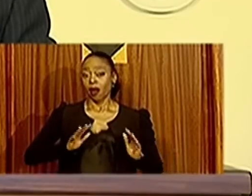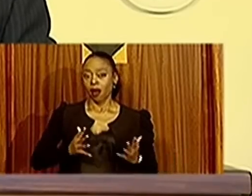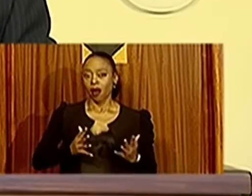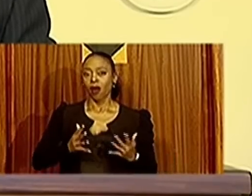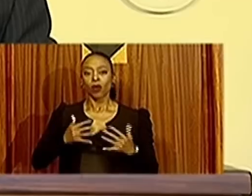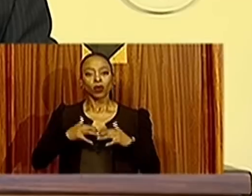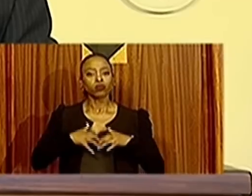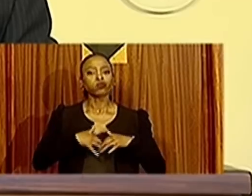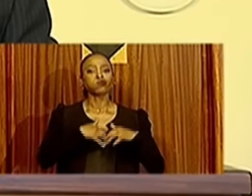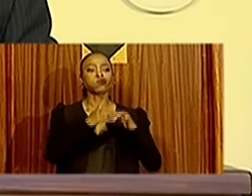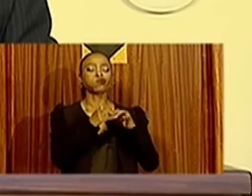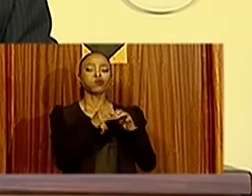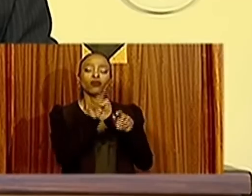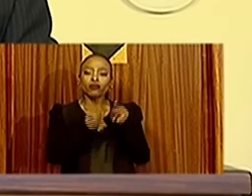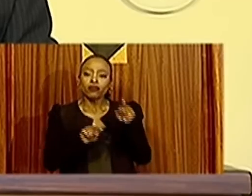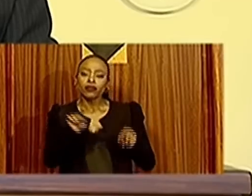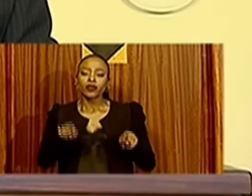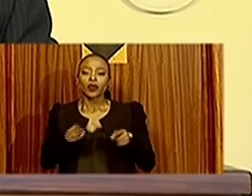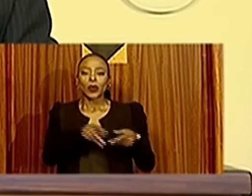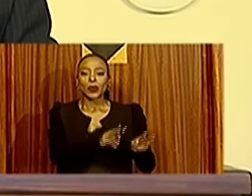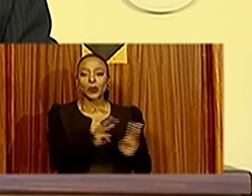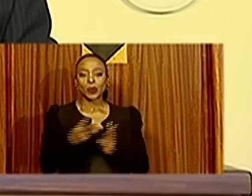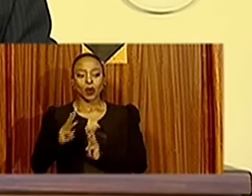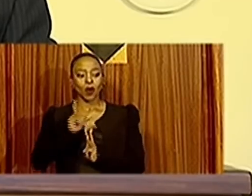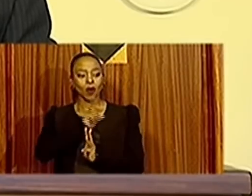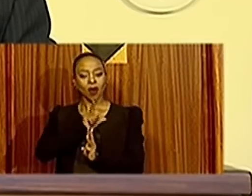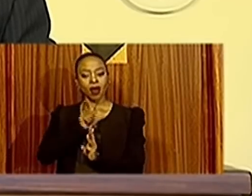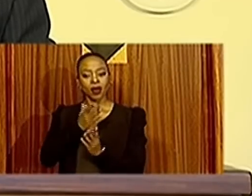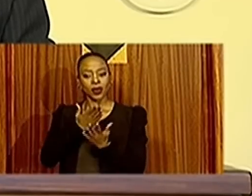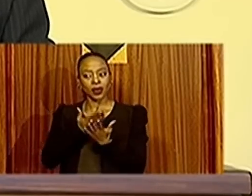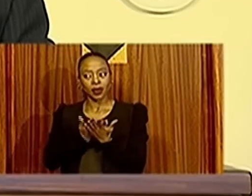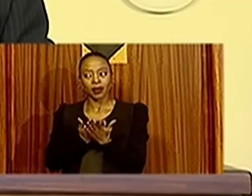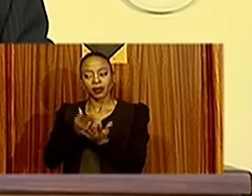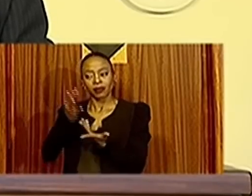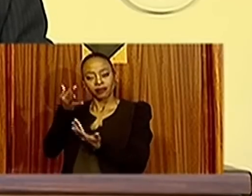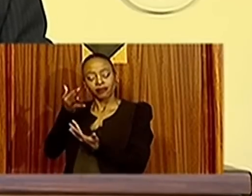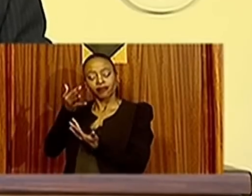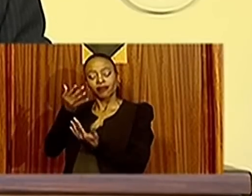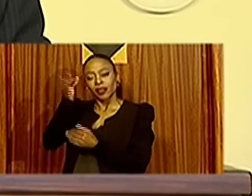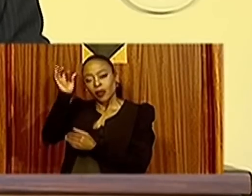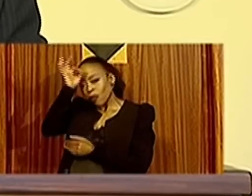initiatives and measures to reposition our criminal justice system.